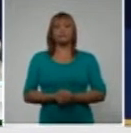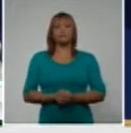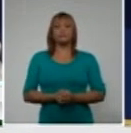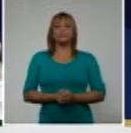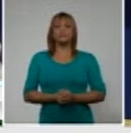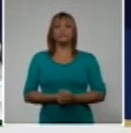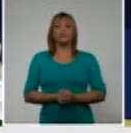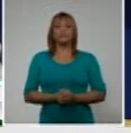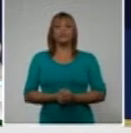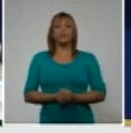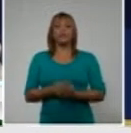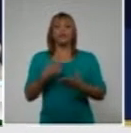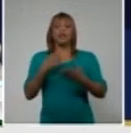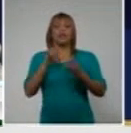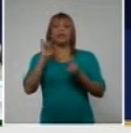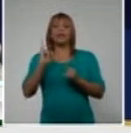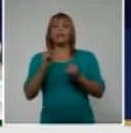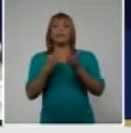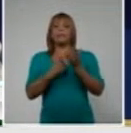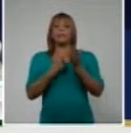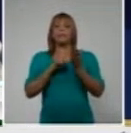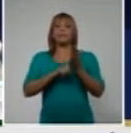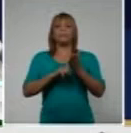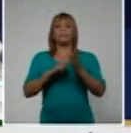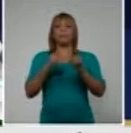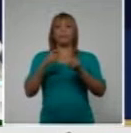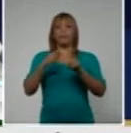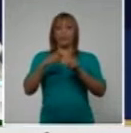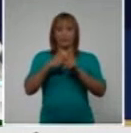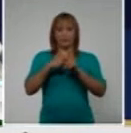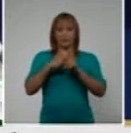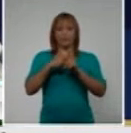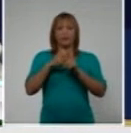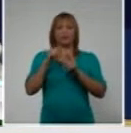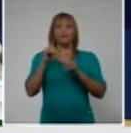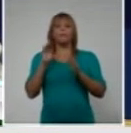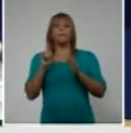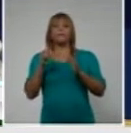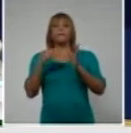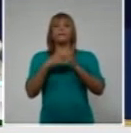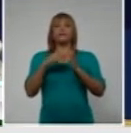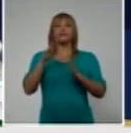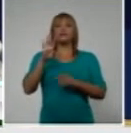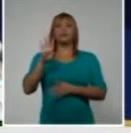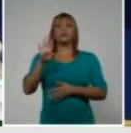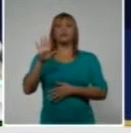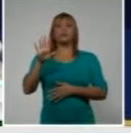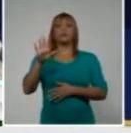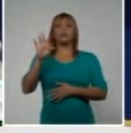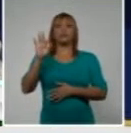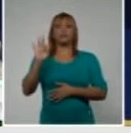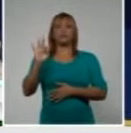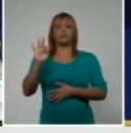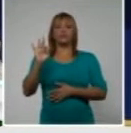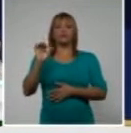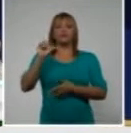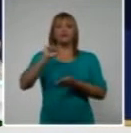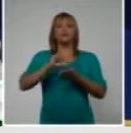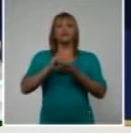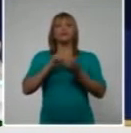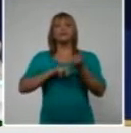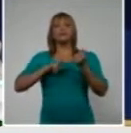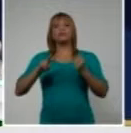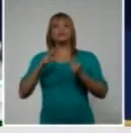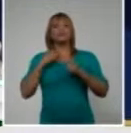the Provincial Center of Hygiene, Epidemiology and Microbiology of Villa Clara, 871. At